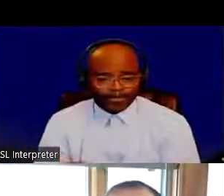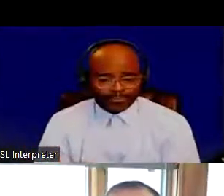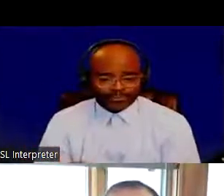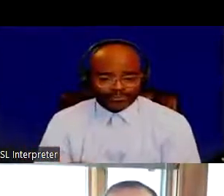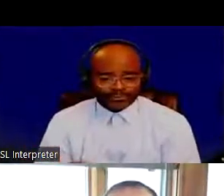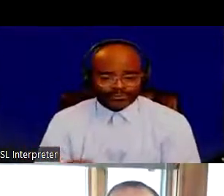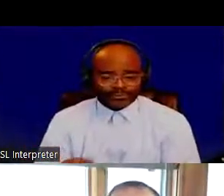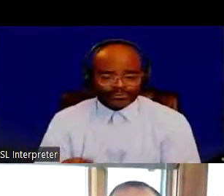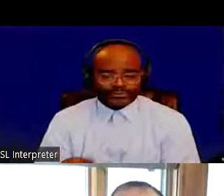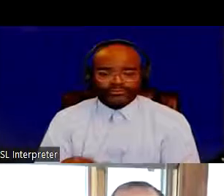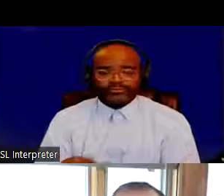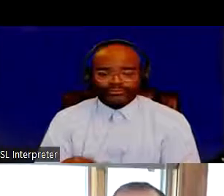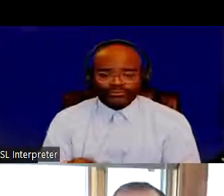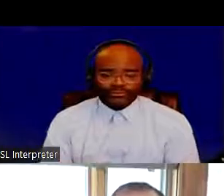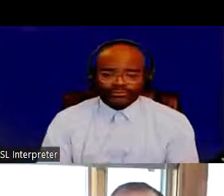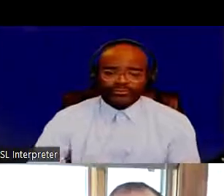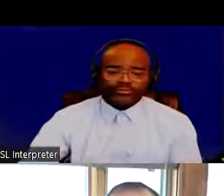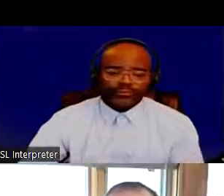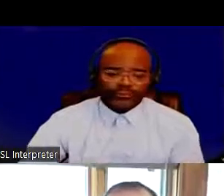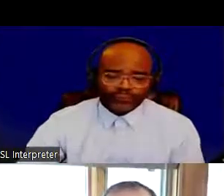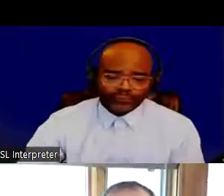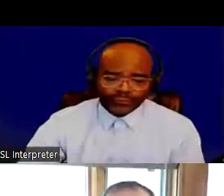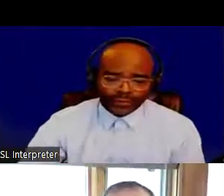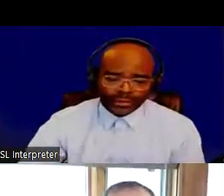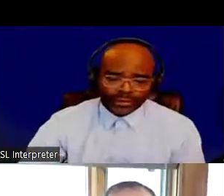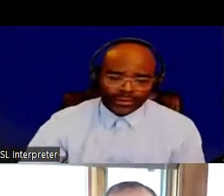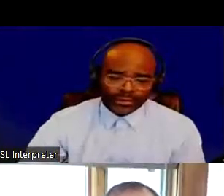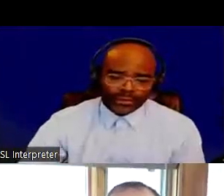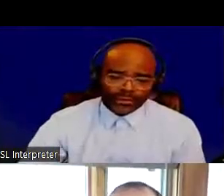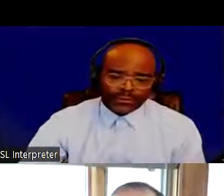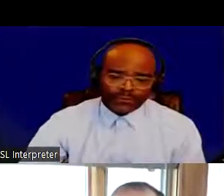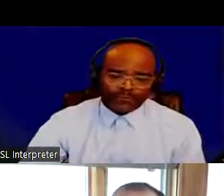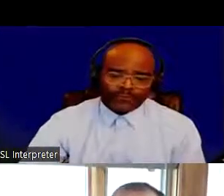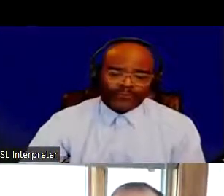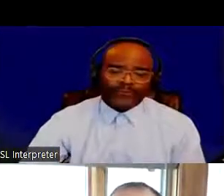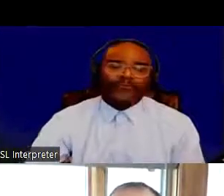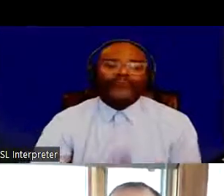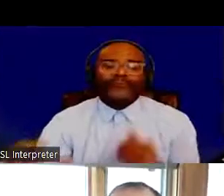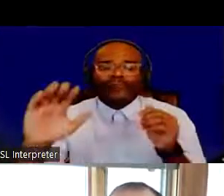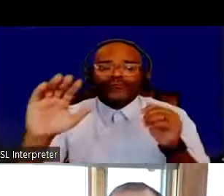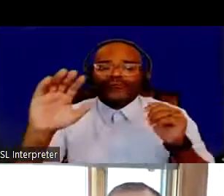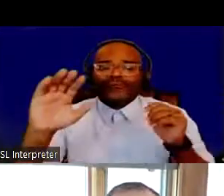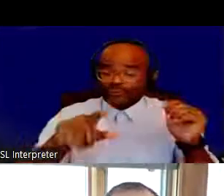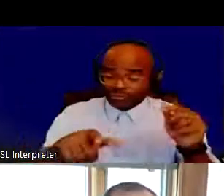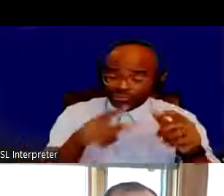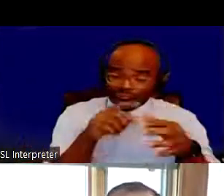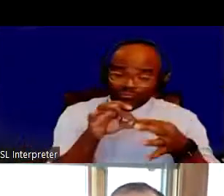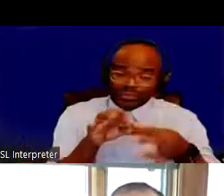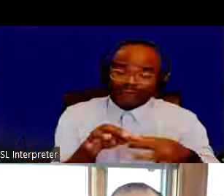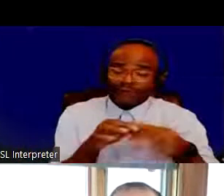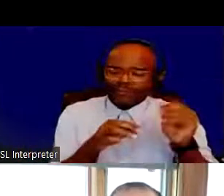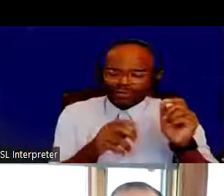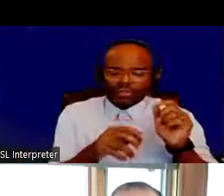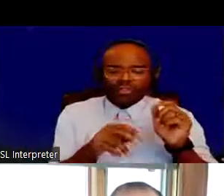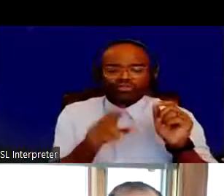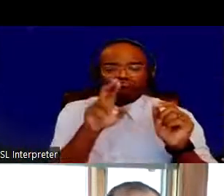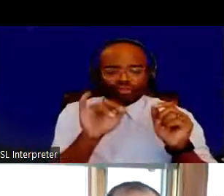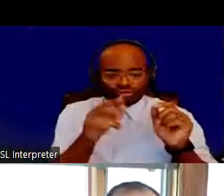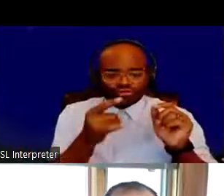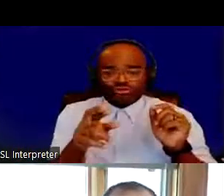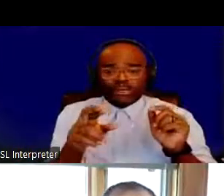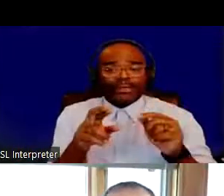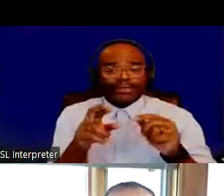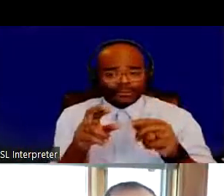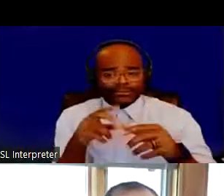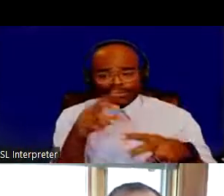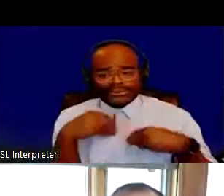The Adaptation Workbook was designed for rigor and accountability. And so we are asking people to treat it